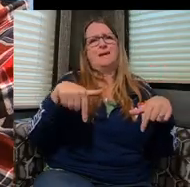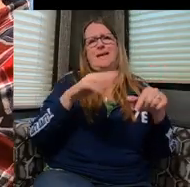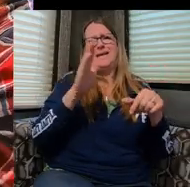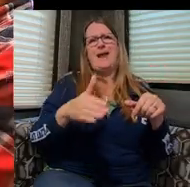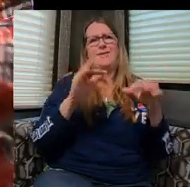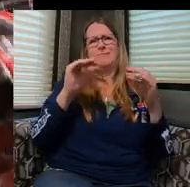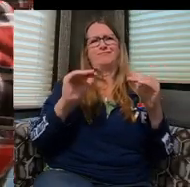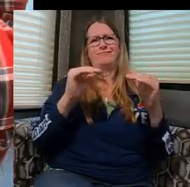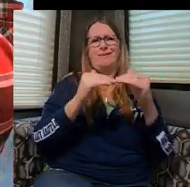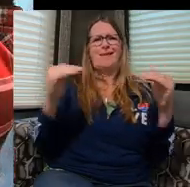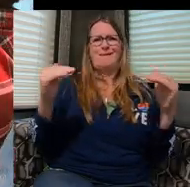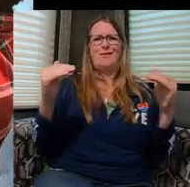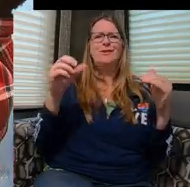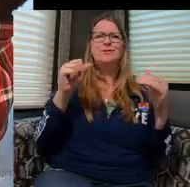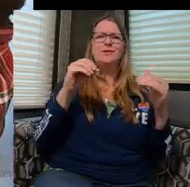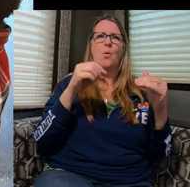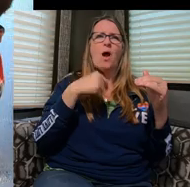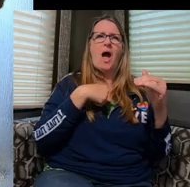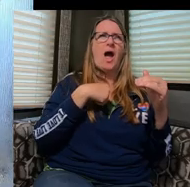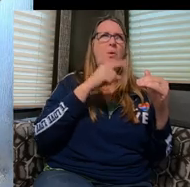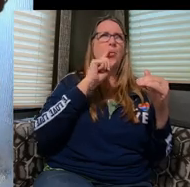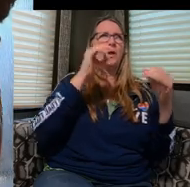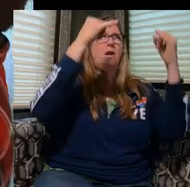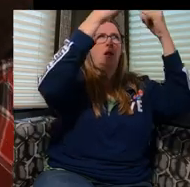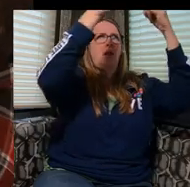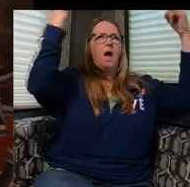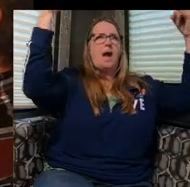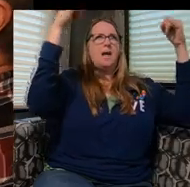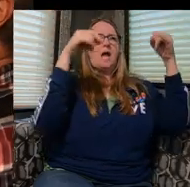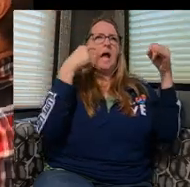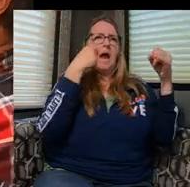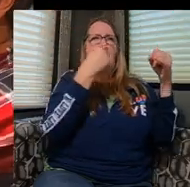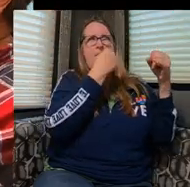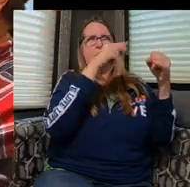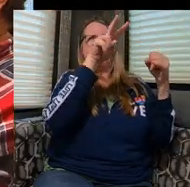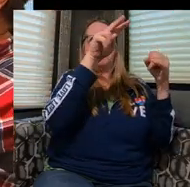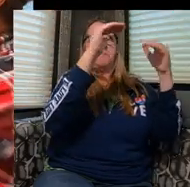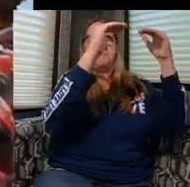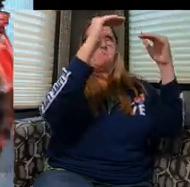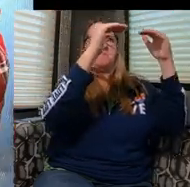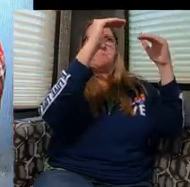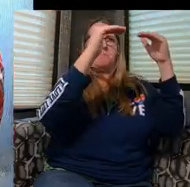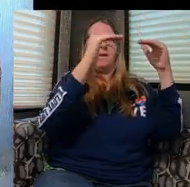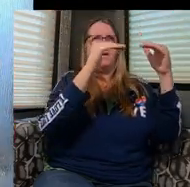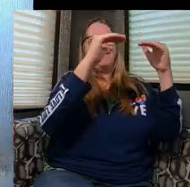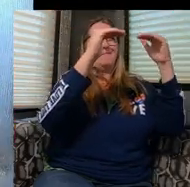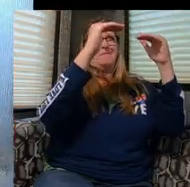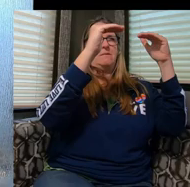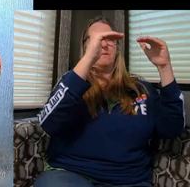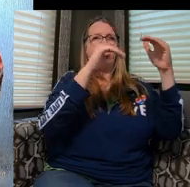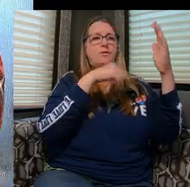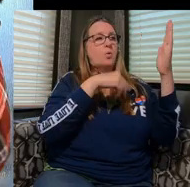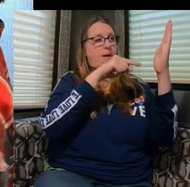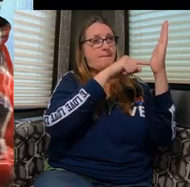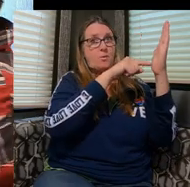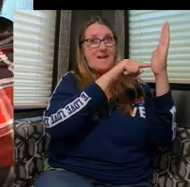never perfectly level. So I pick, like, I'm going to use this, and because even if it's not straight, if I get it